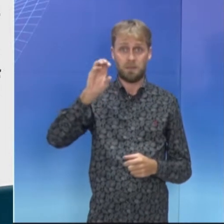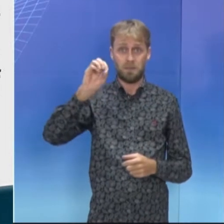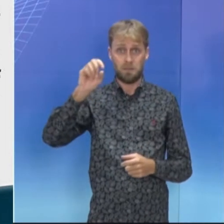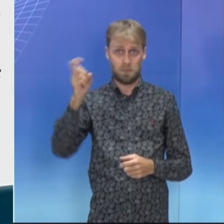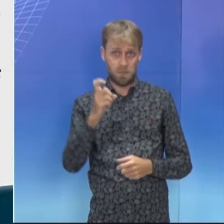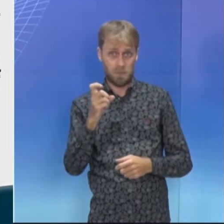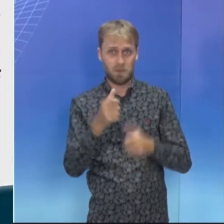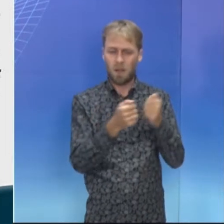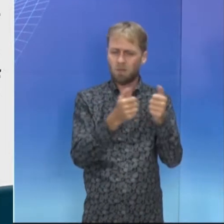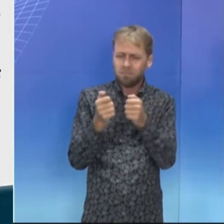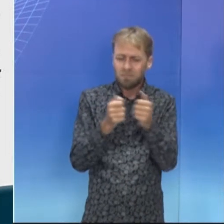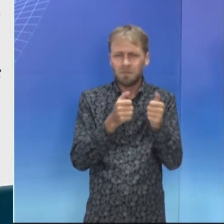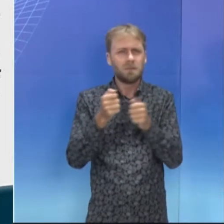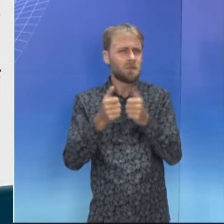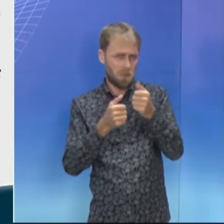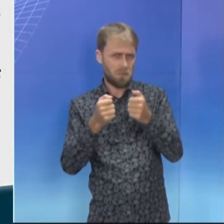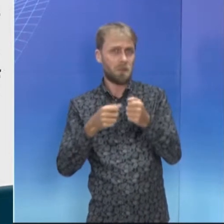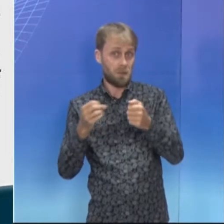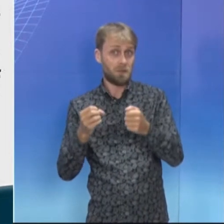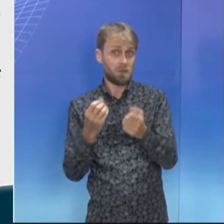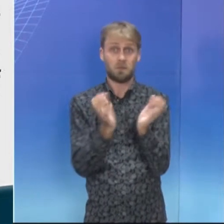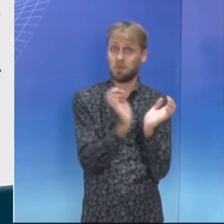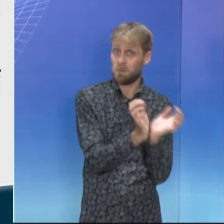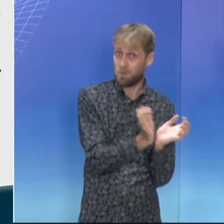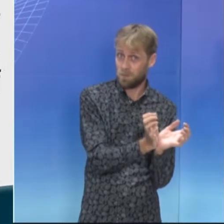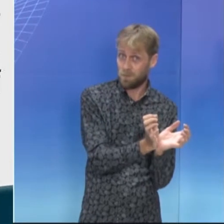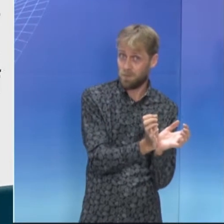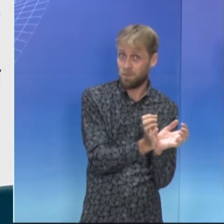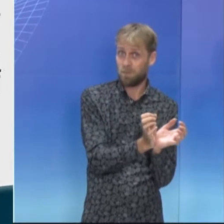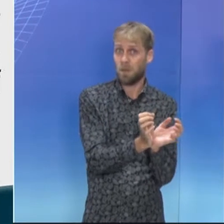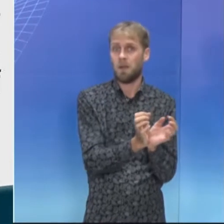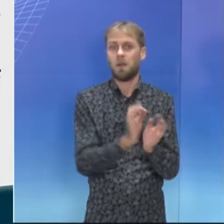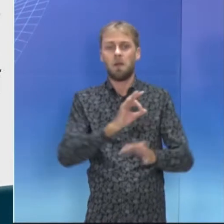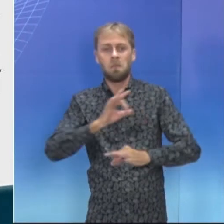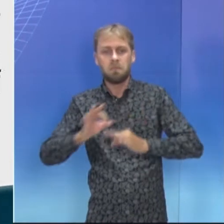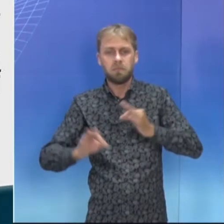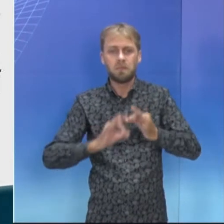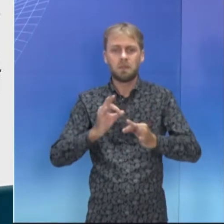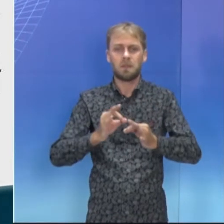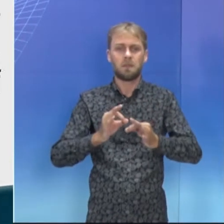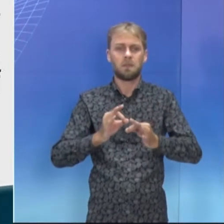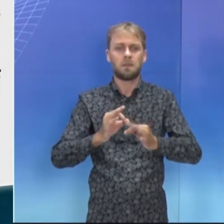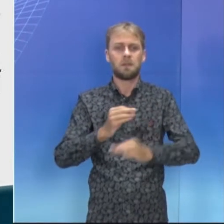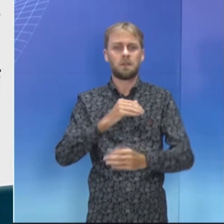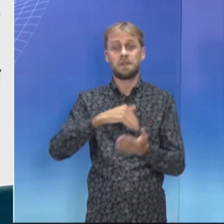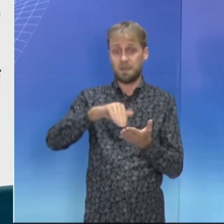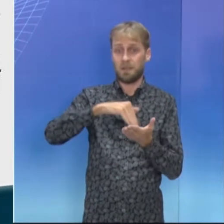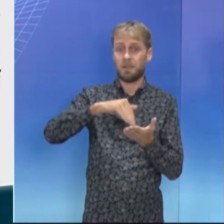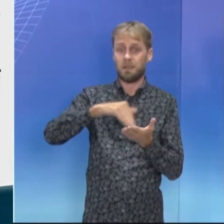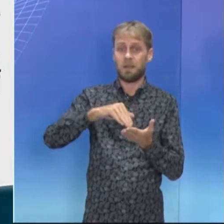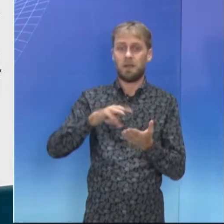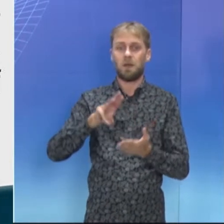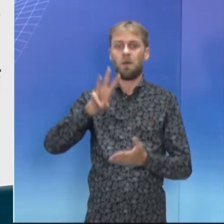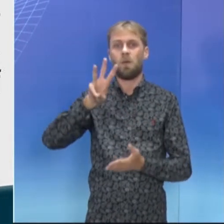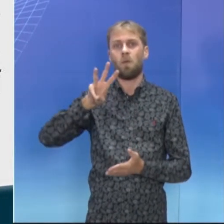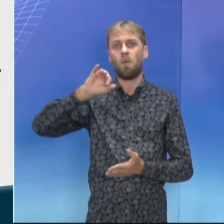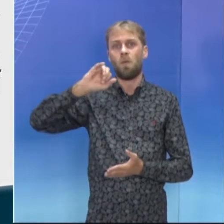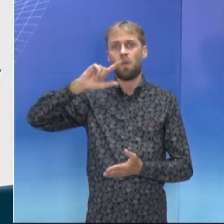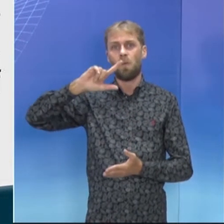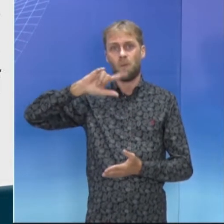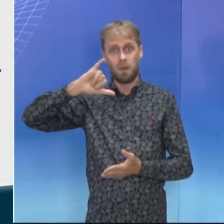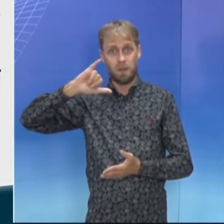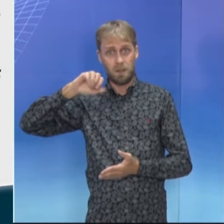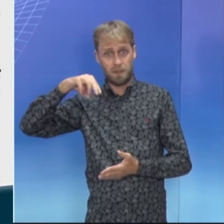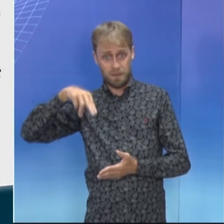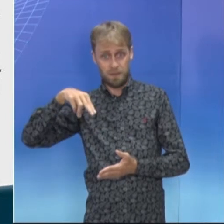In an expansion of a pilot program, foreign secretary William Hegel announced Thursday that up